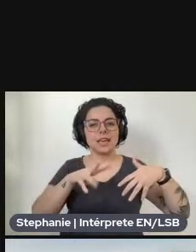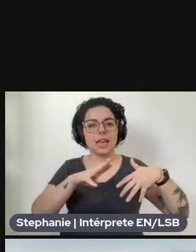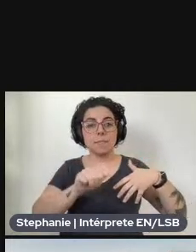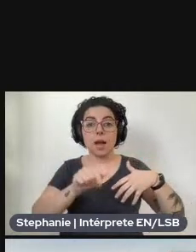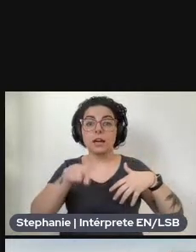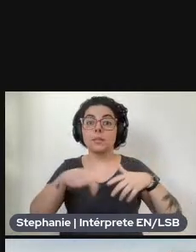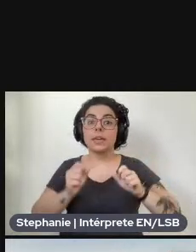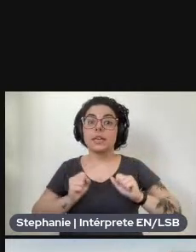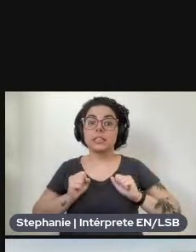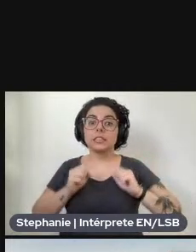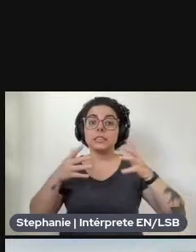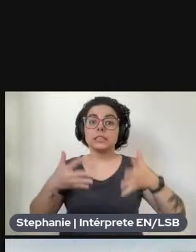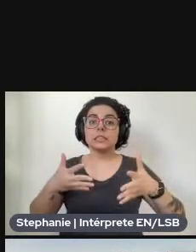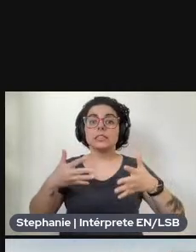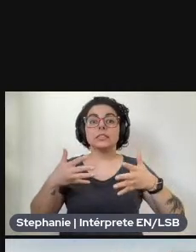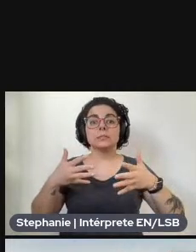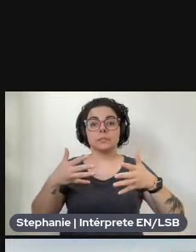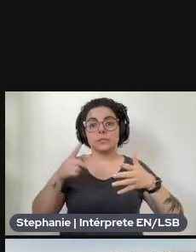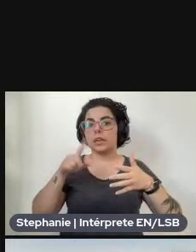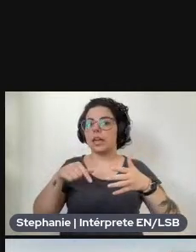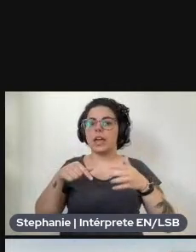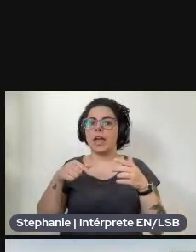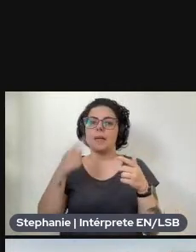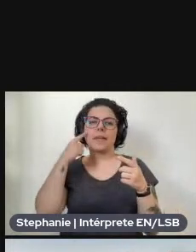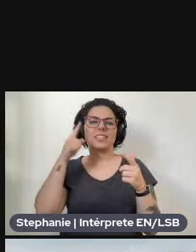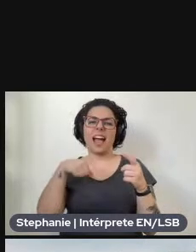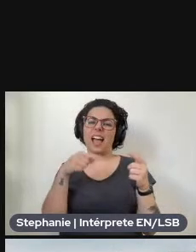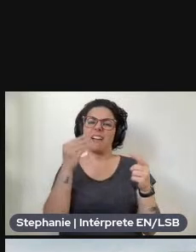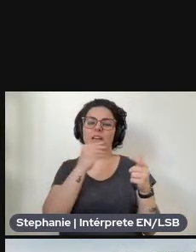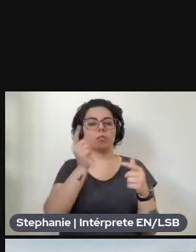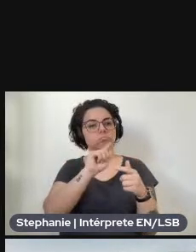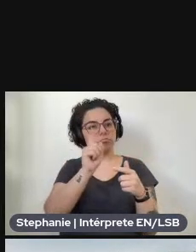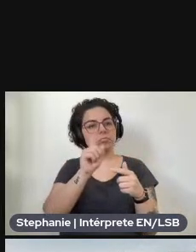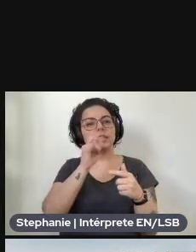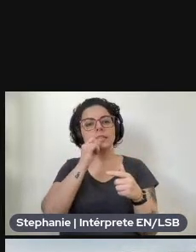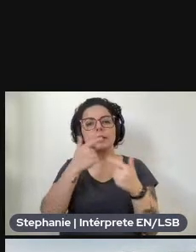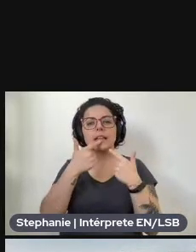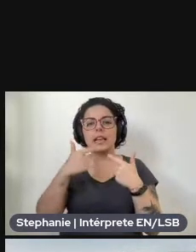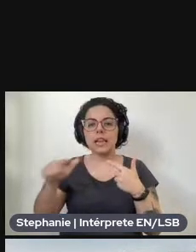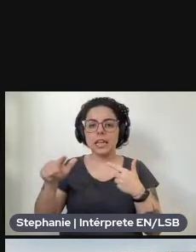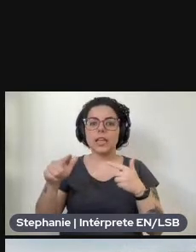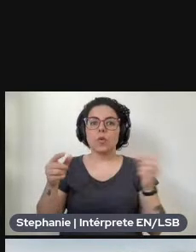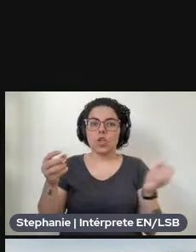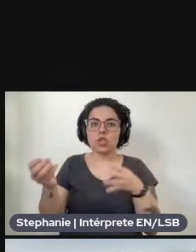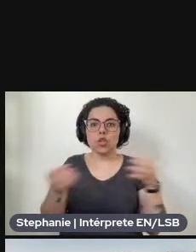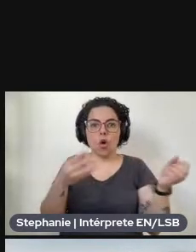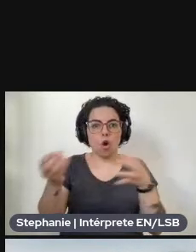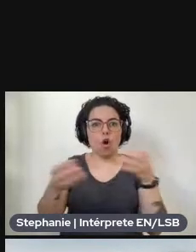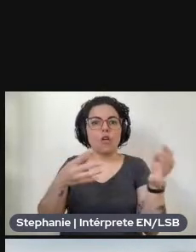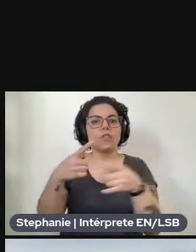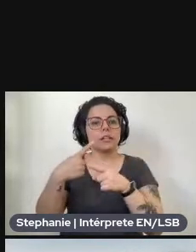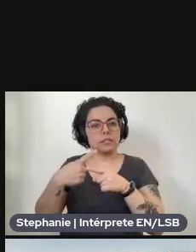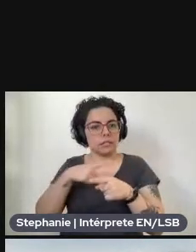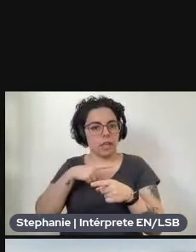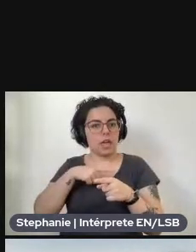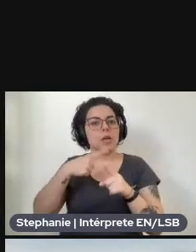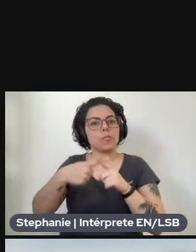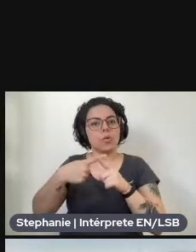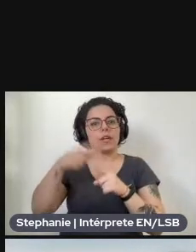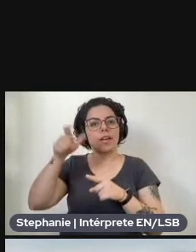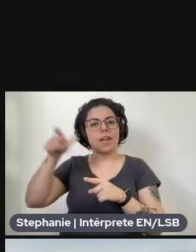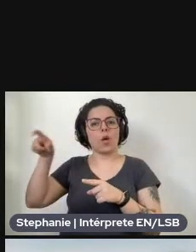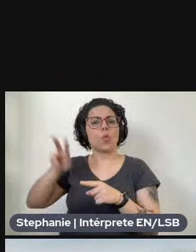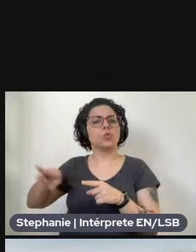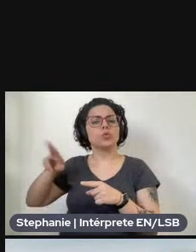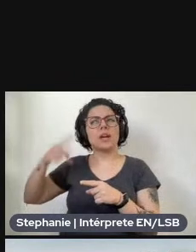underestimated. So in fact, language innovations, they occur because speakers, they do not want to express themselves the